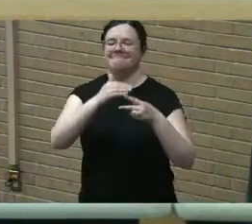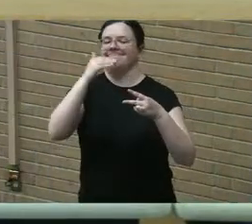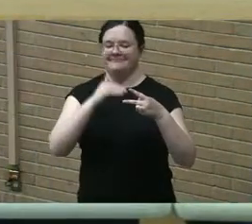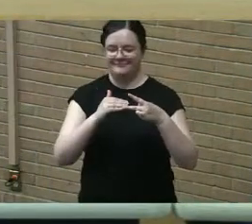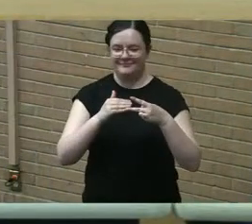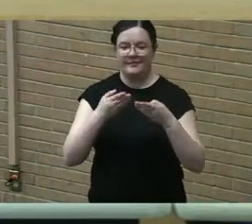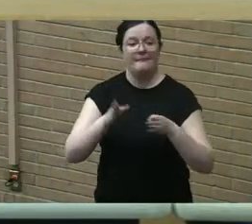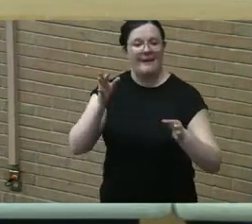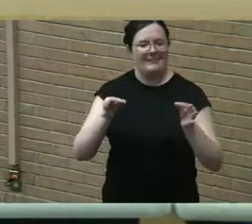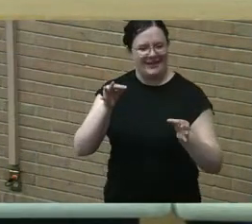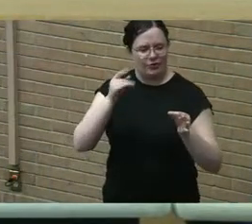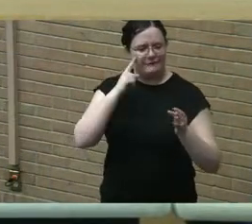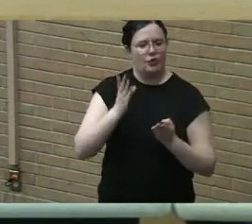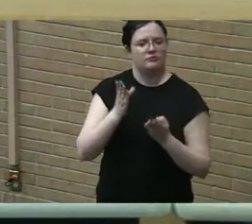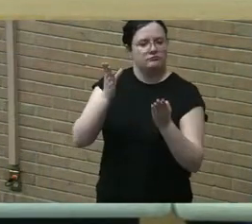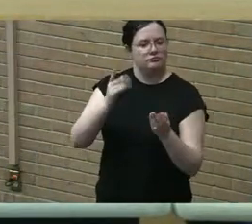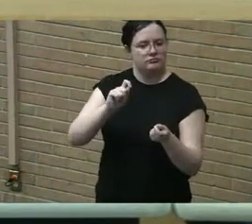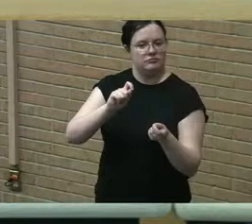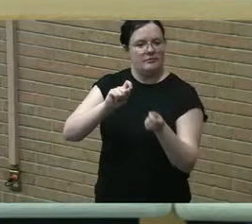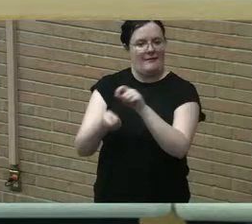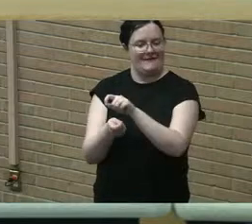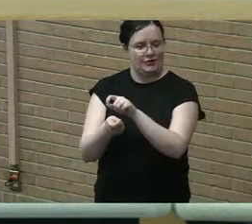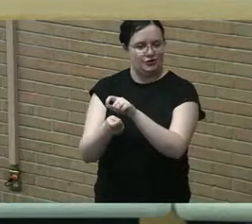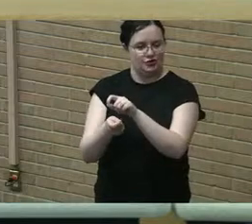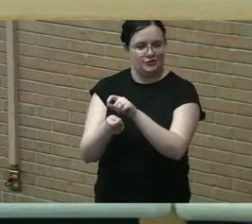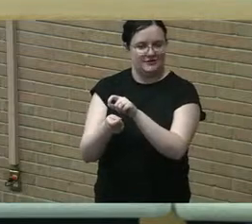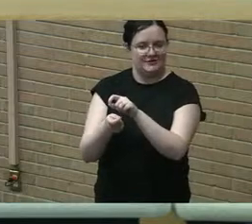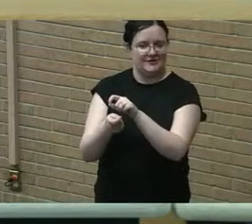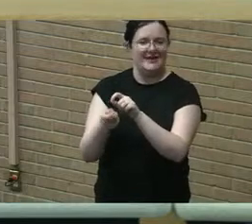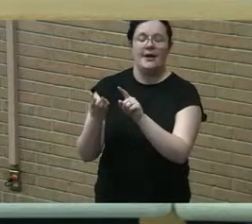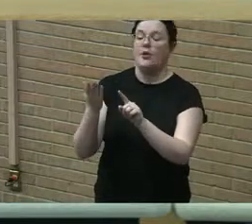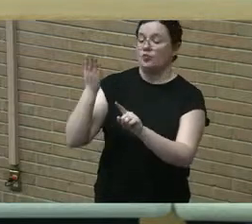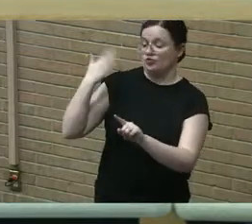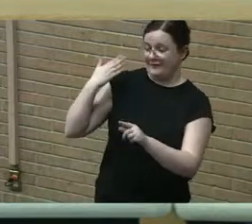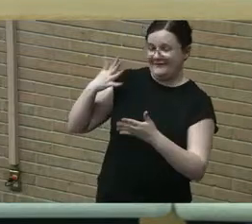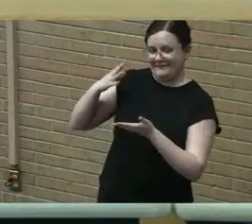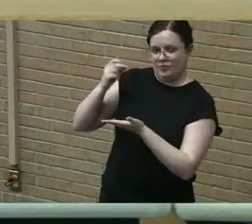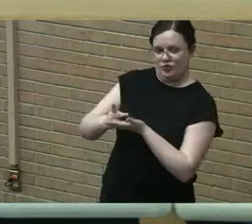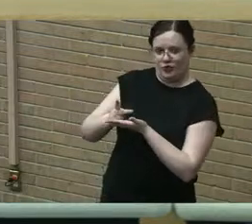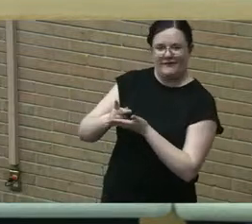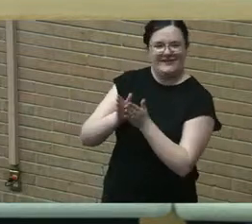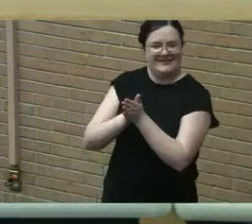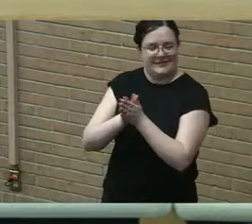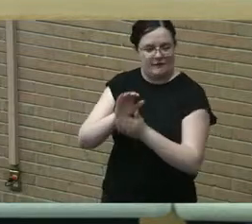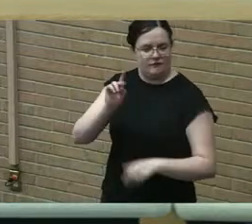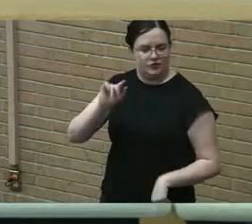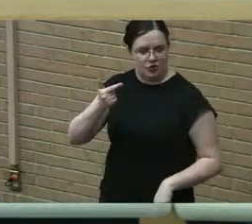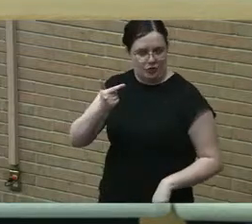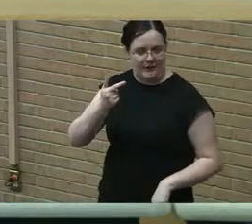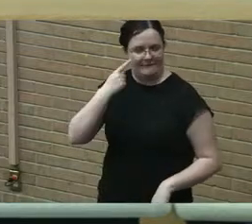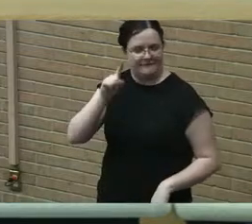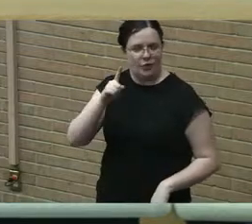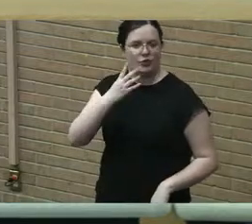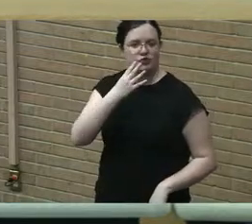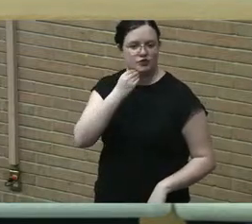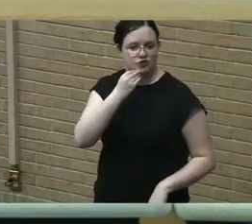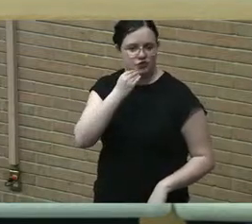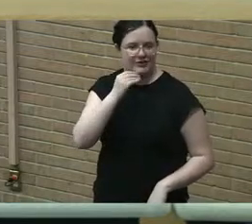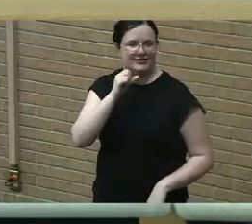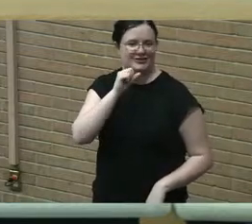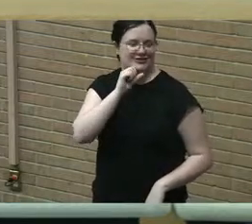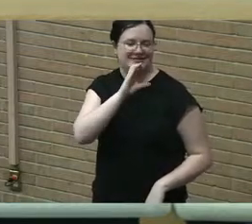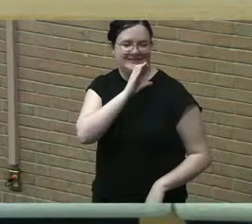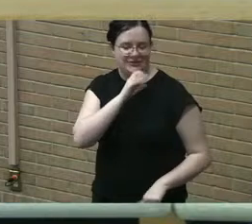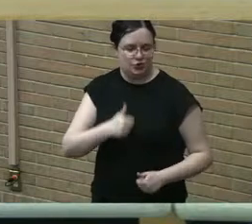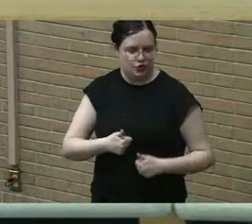proposed modifications to the previously approved incentive zoning for the Jewish Senior Life